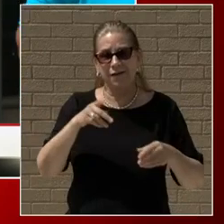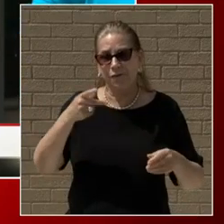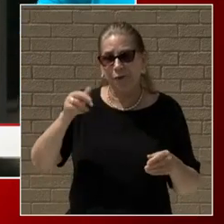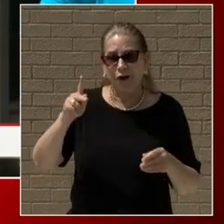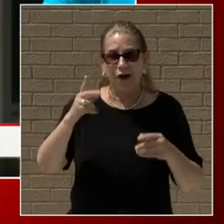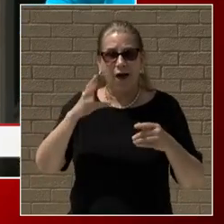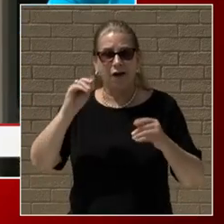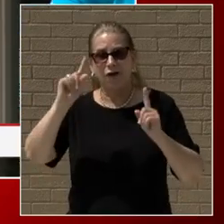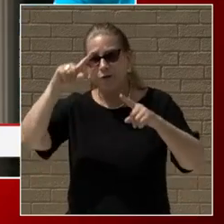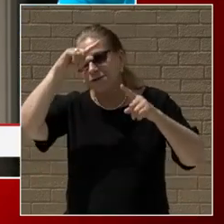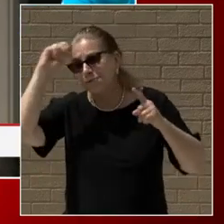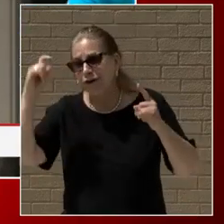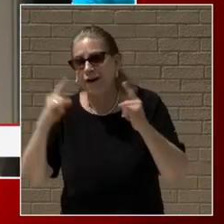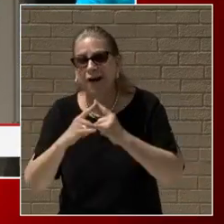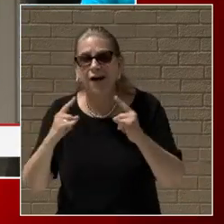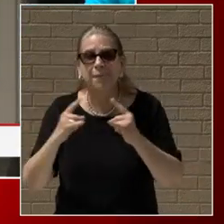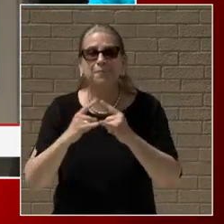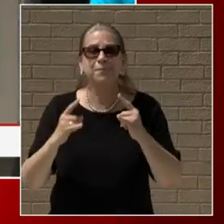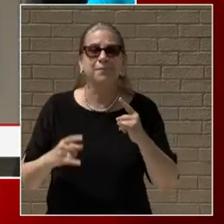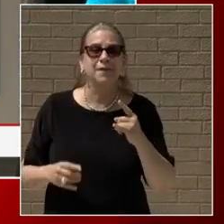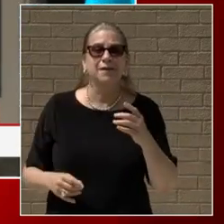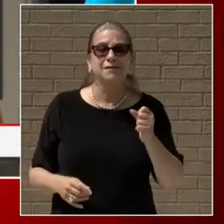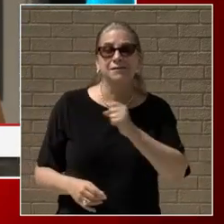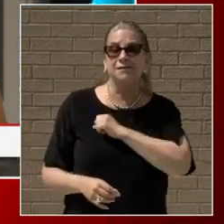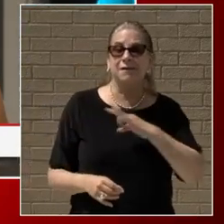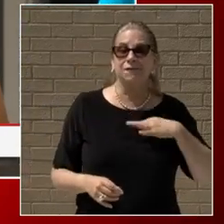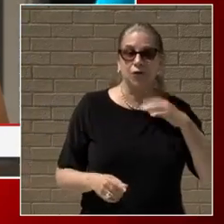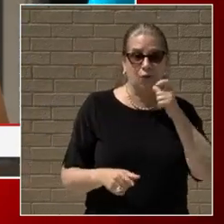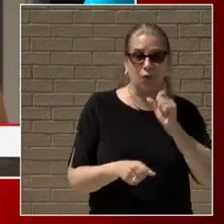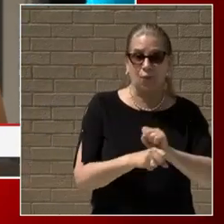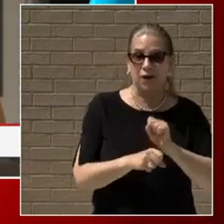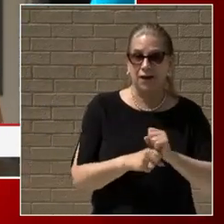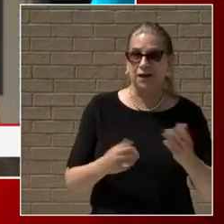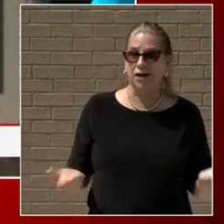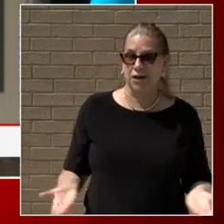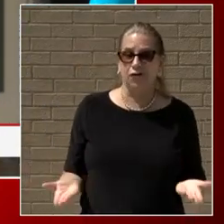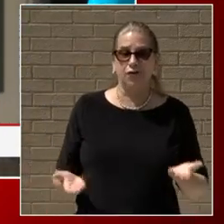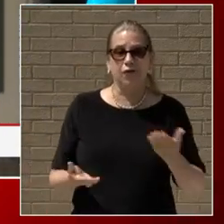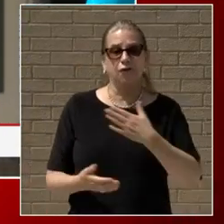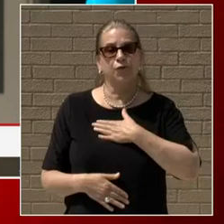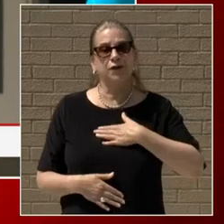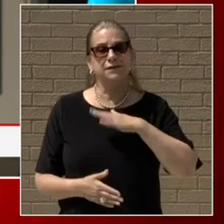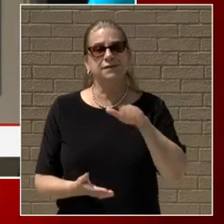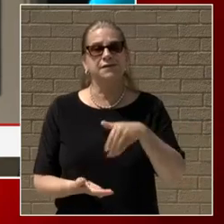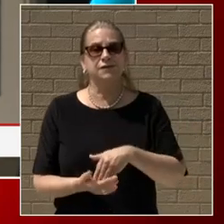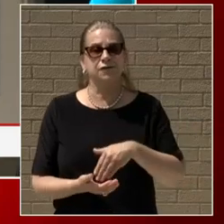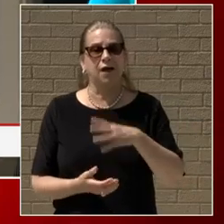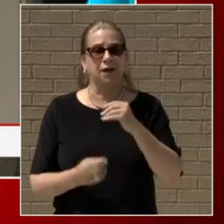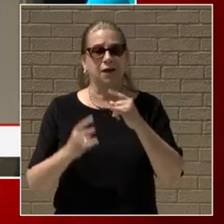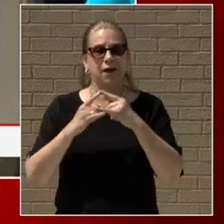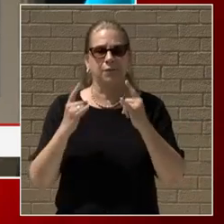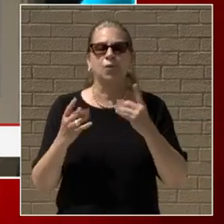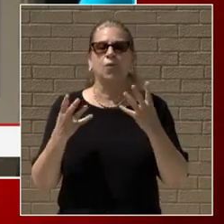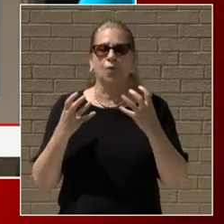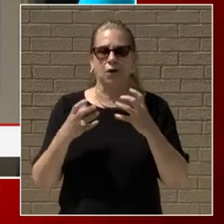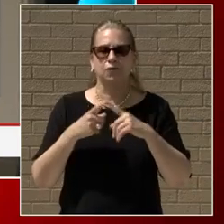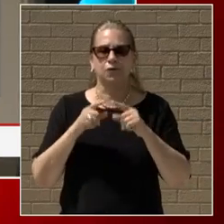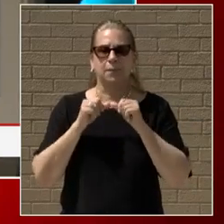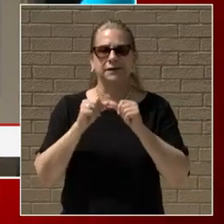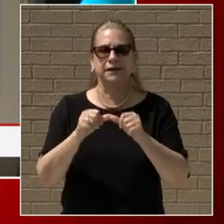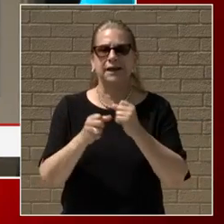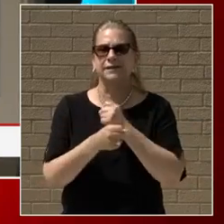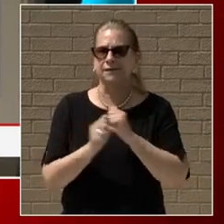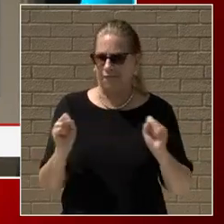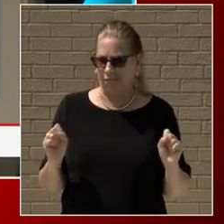that DC government staff who are working at our parks and recreation and camps are safe, and to make